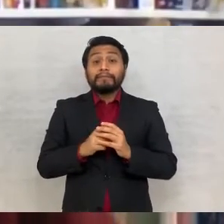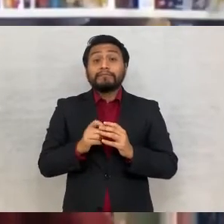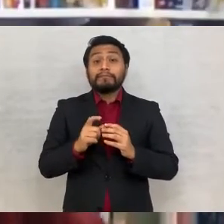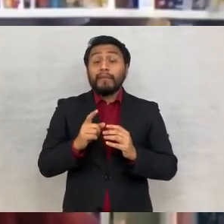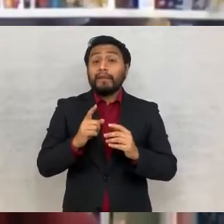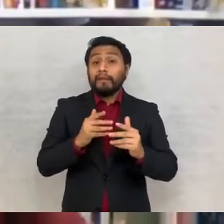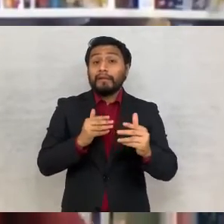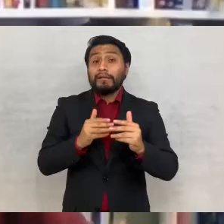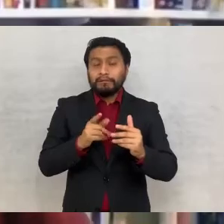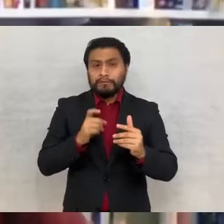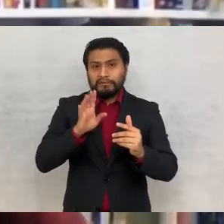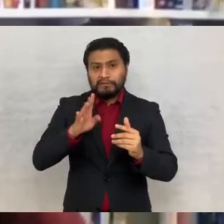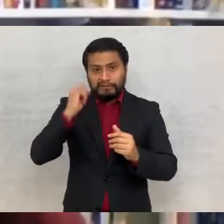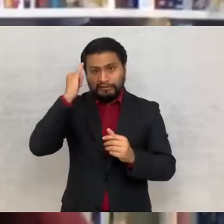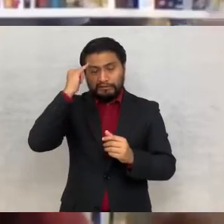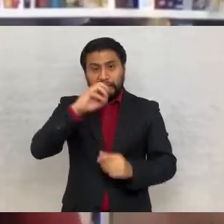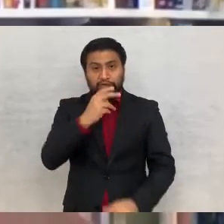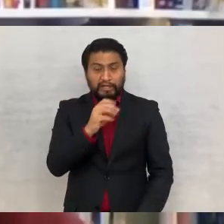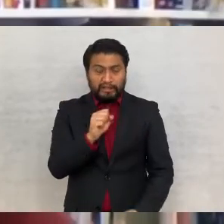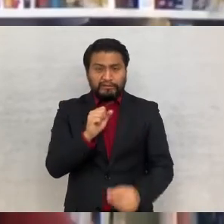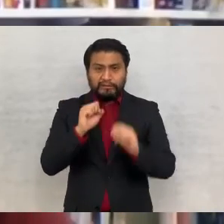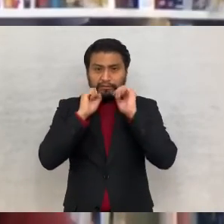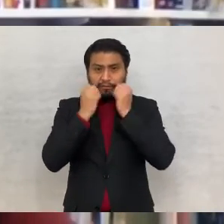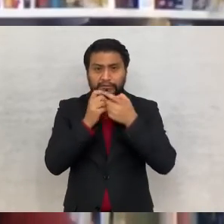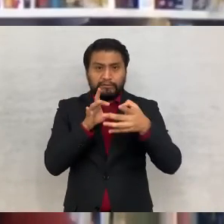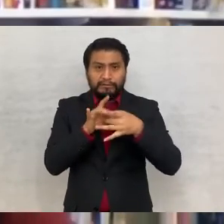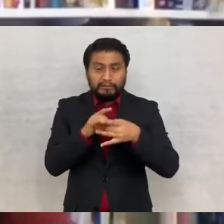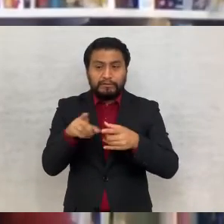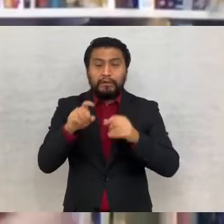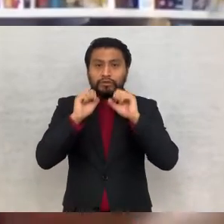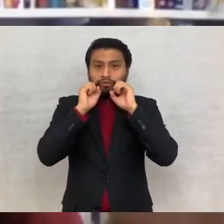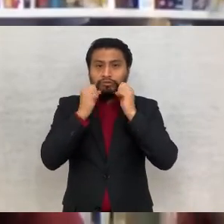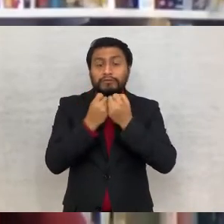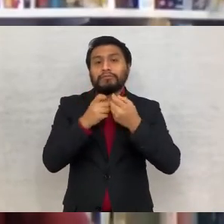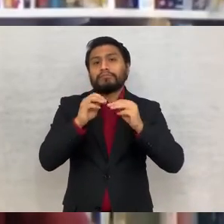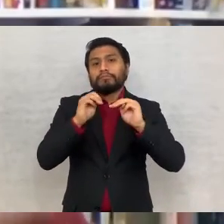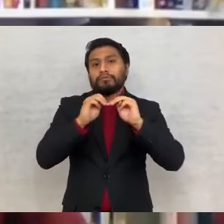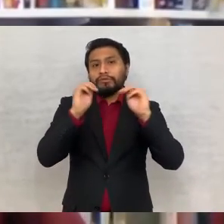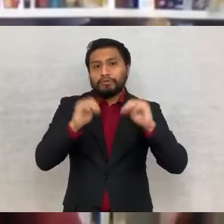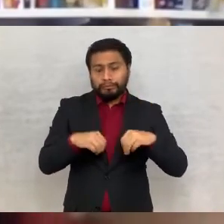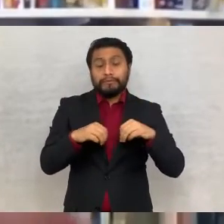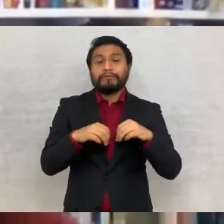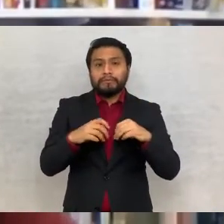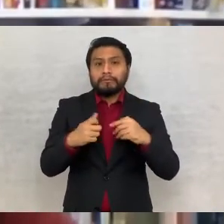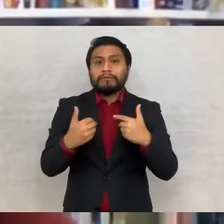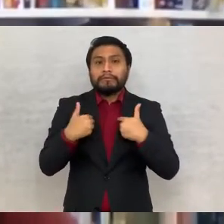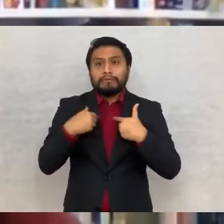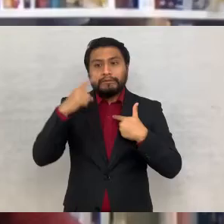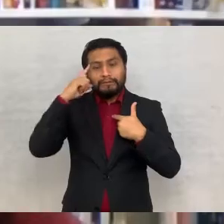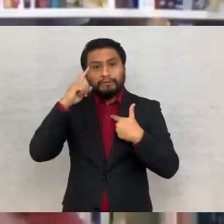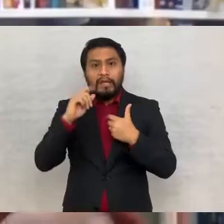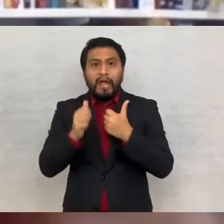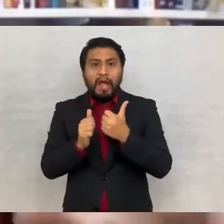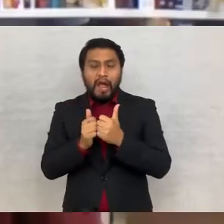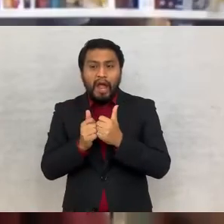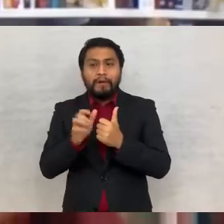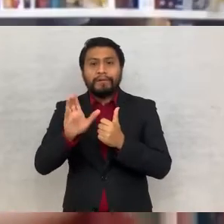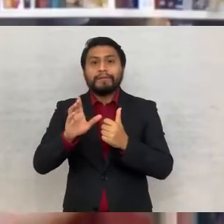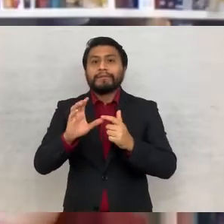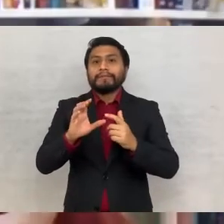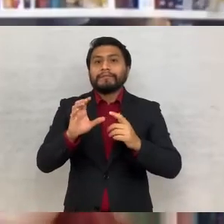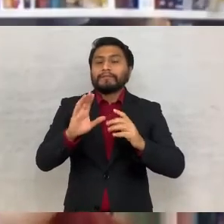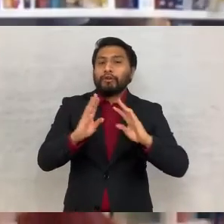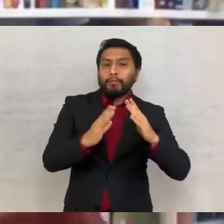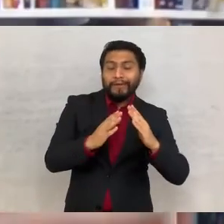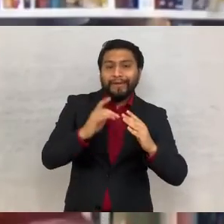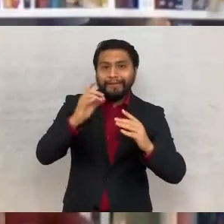The former were considered to be subject to a collective defect that led them to produce revolutions wherever they went, and the latter